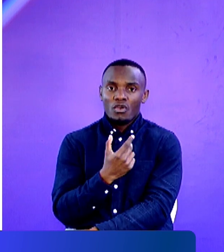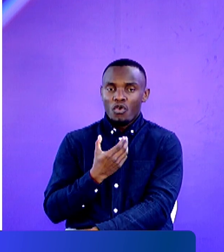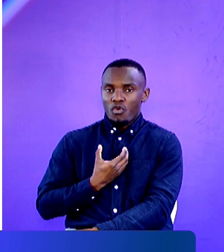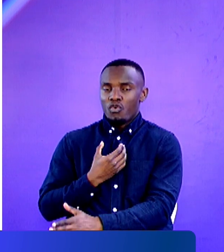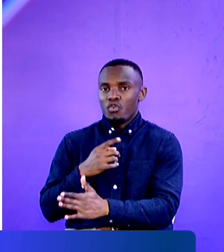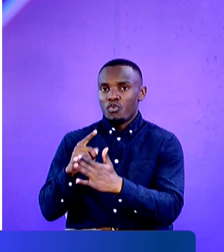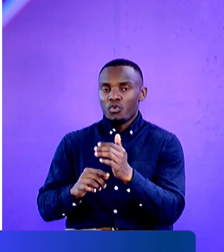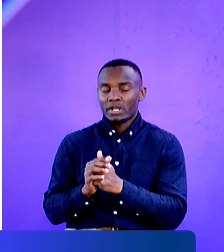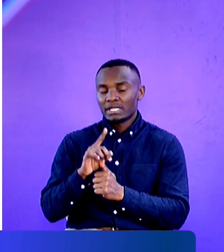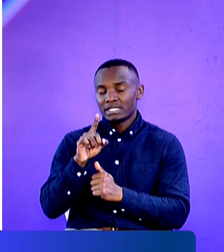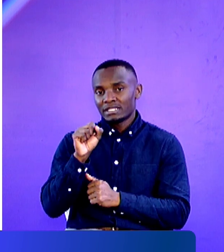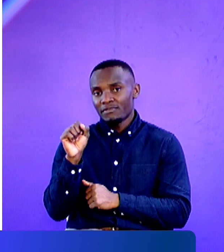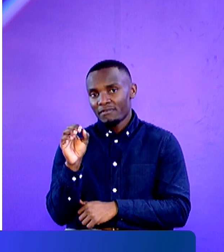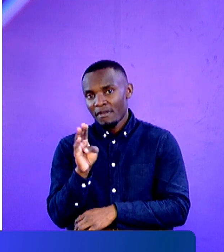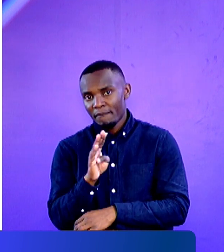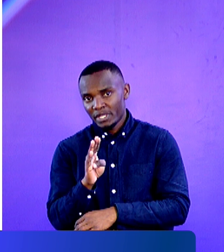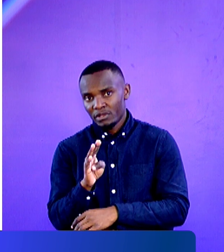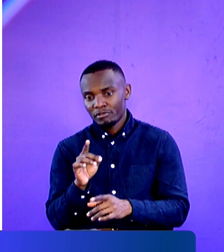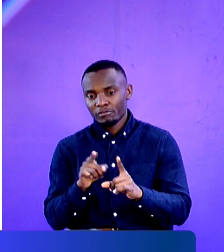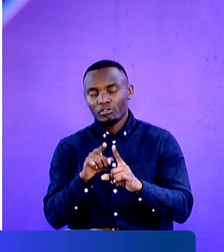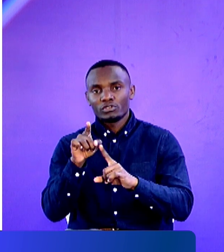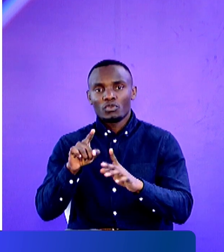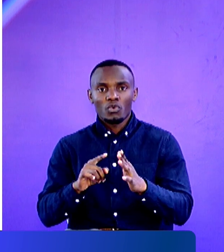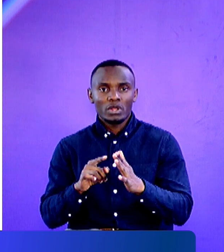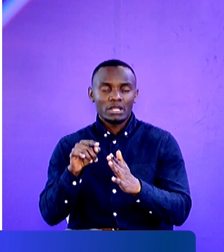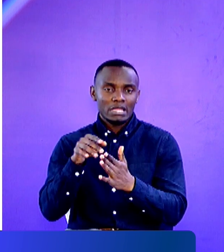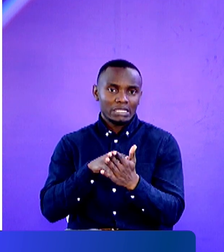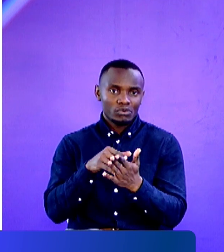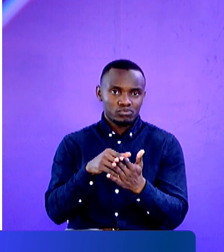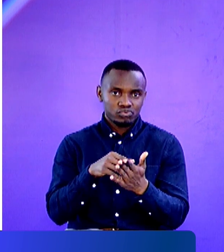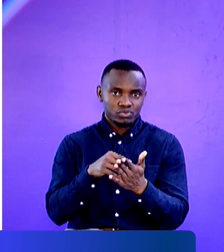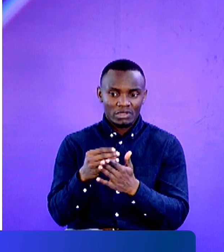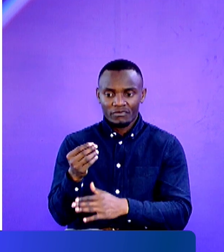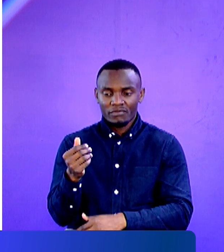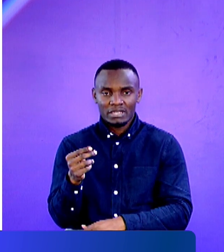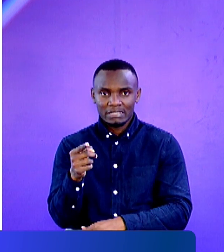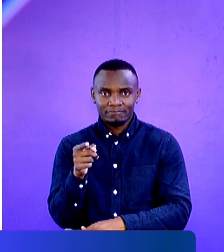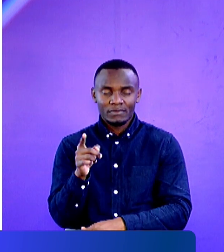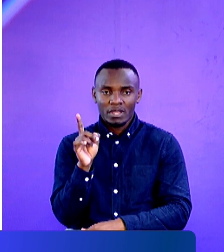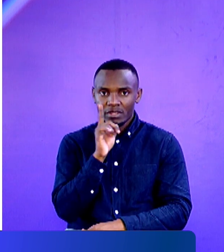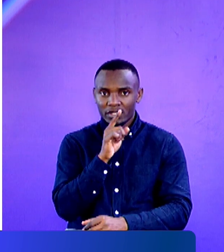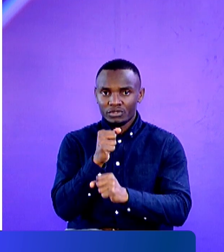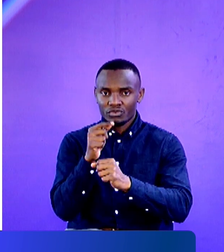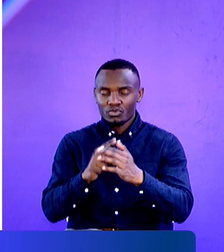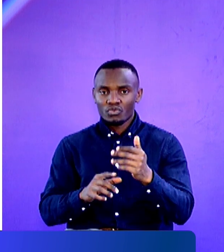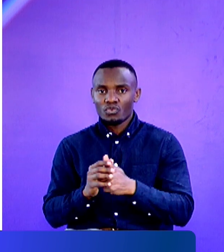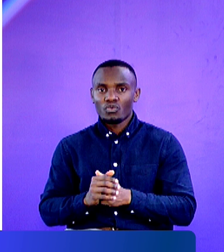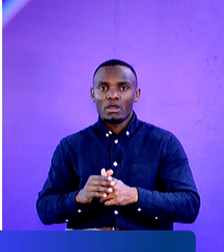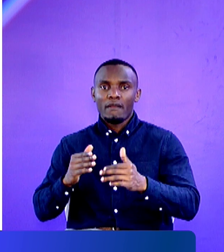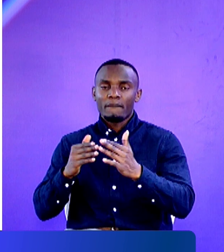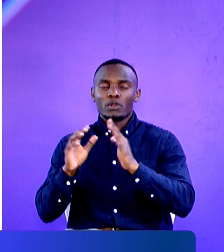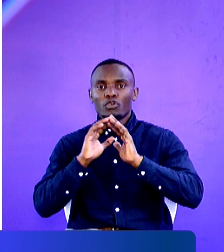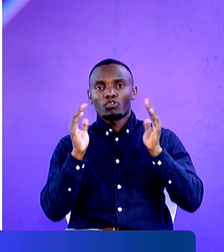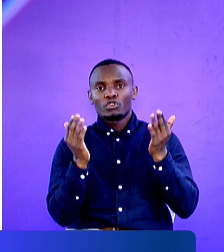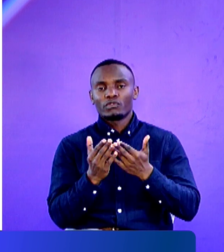as shares shaky finance threaten to derail the universal health care dream before it can